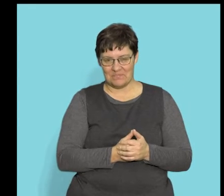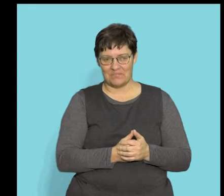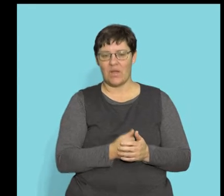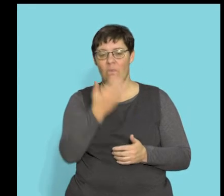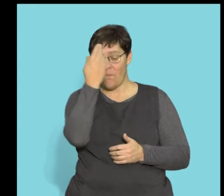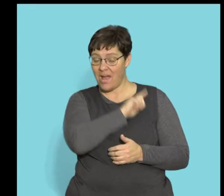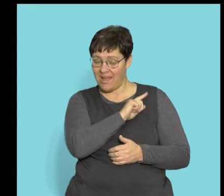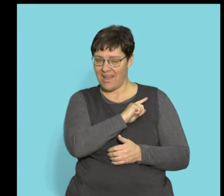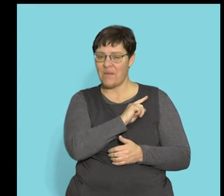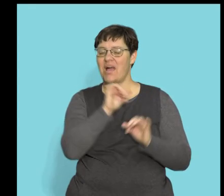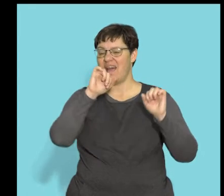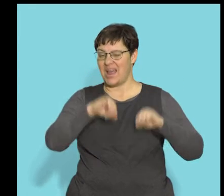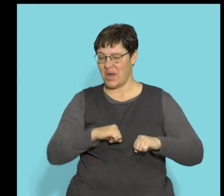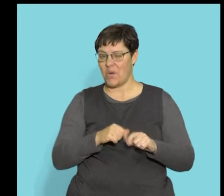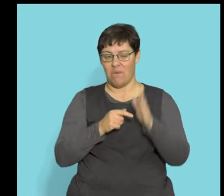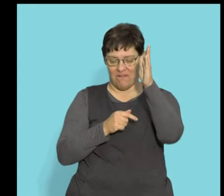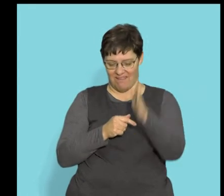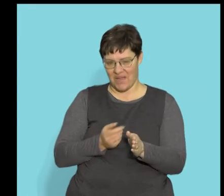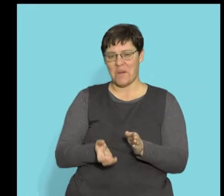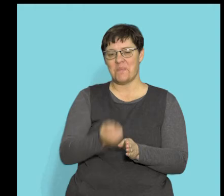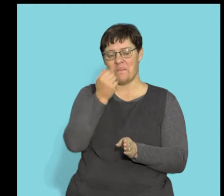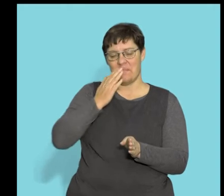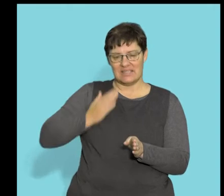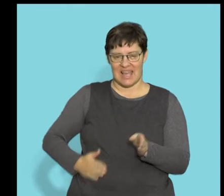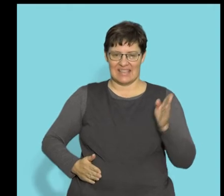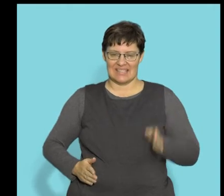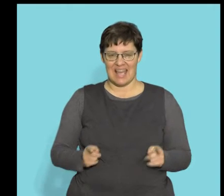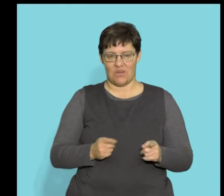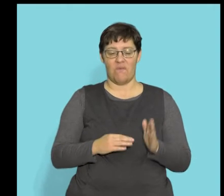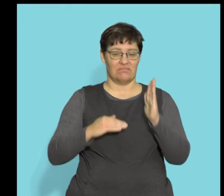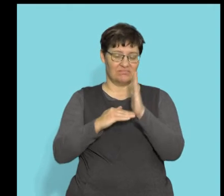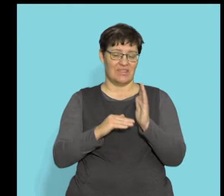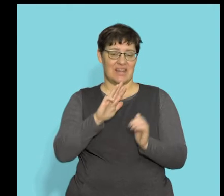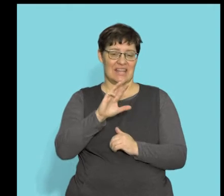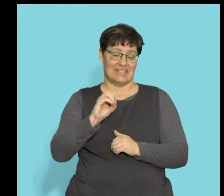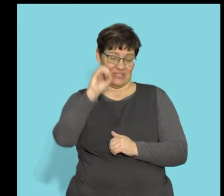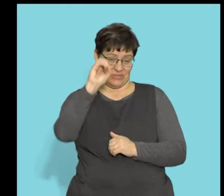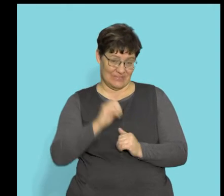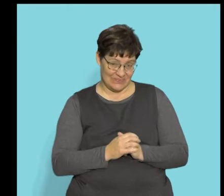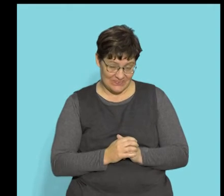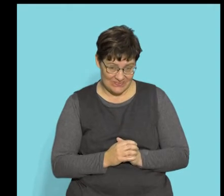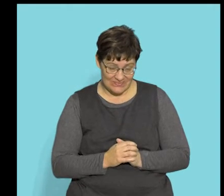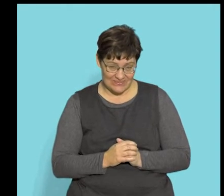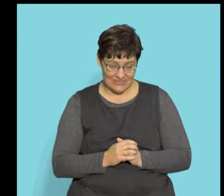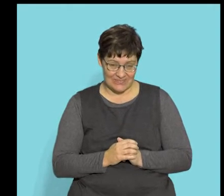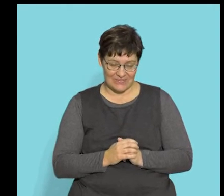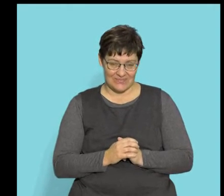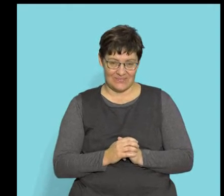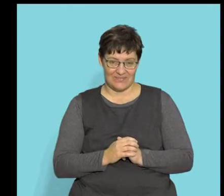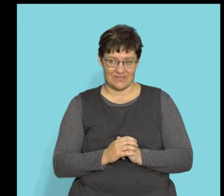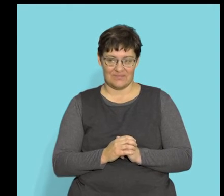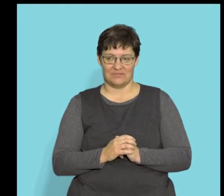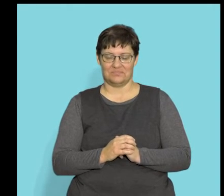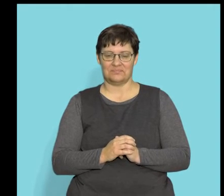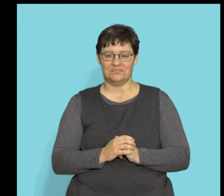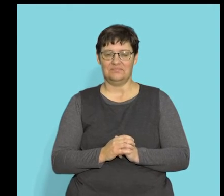height, because we know that Pythagoras allows me to find the sides of right-angled triangles. Let's